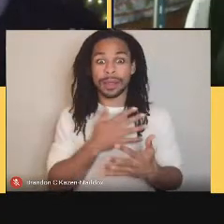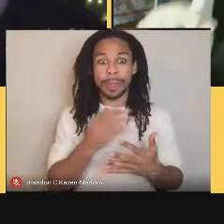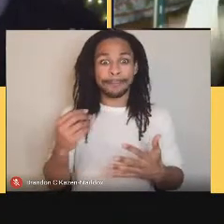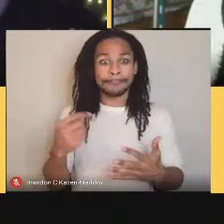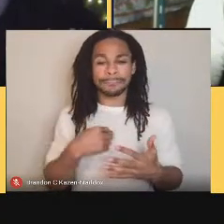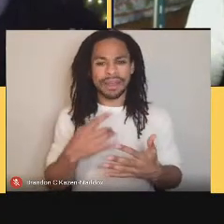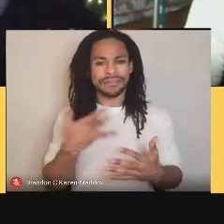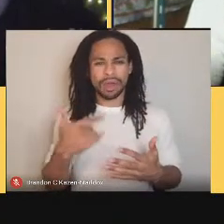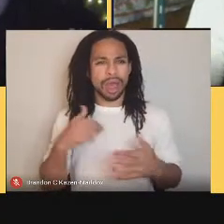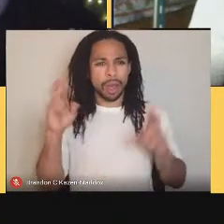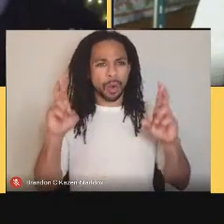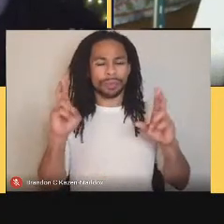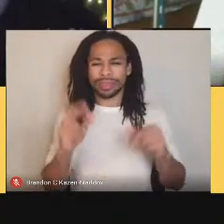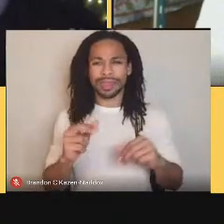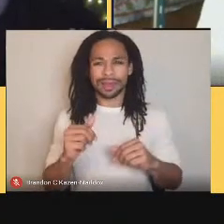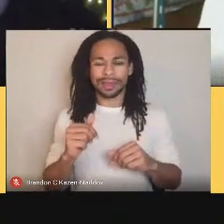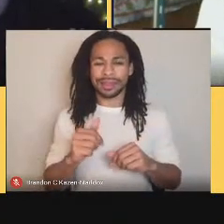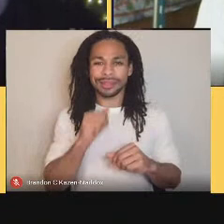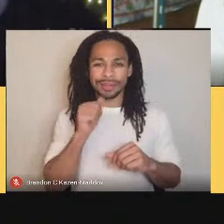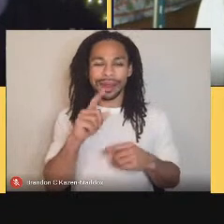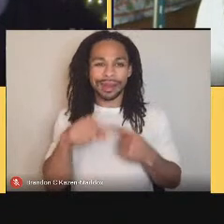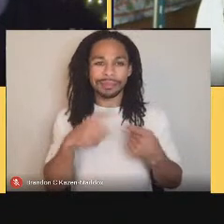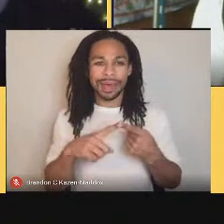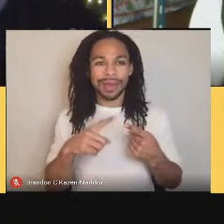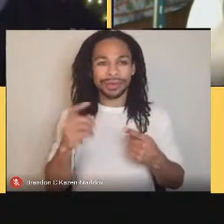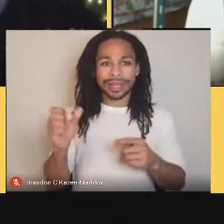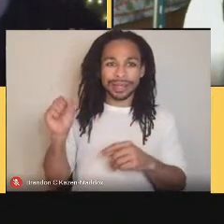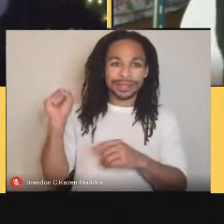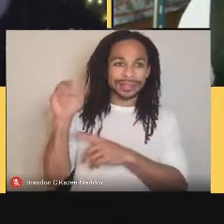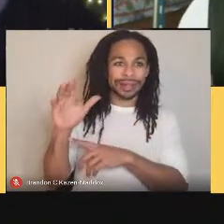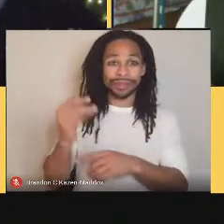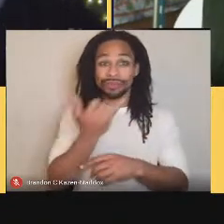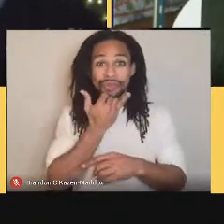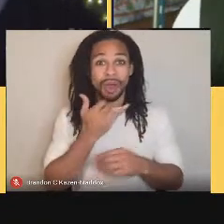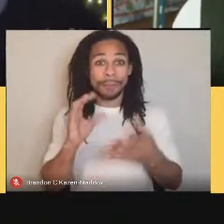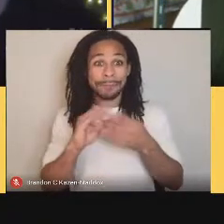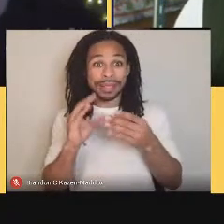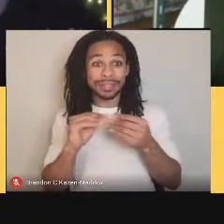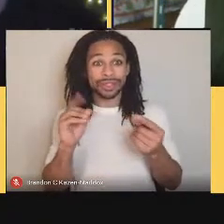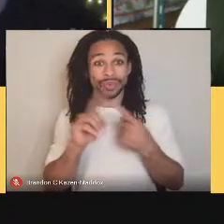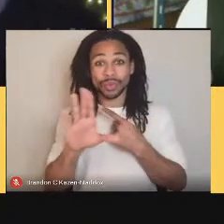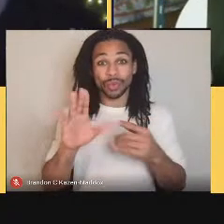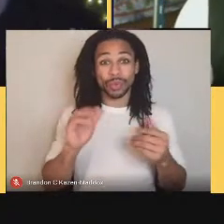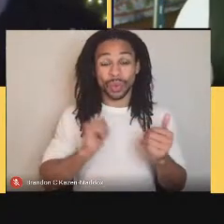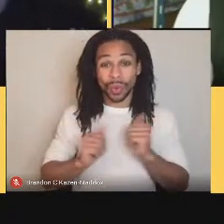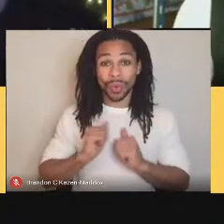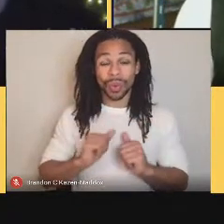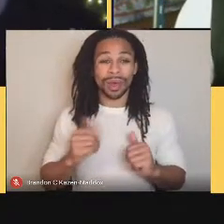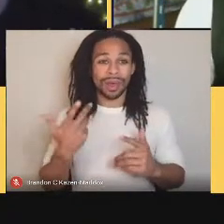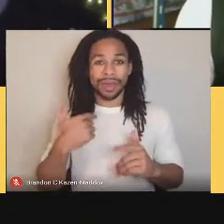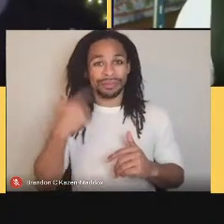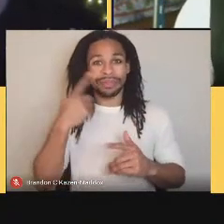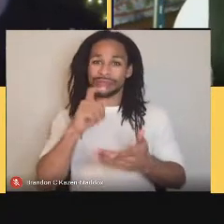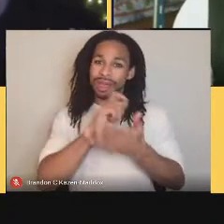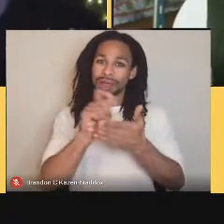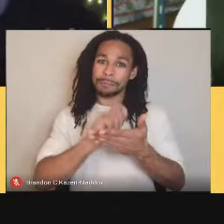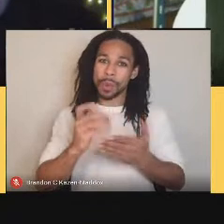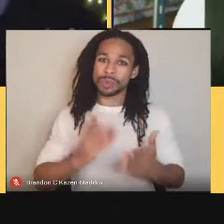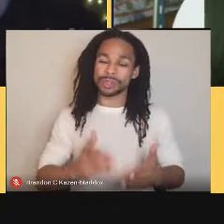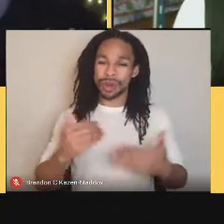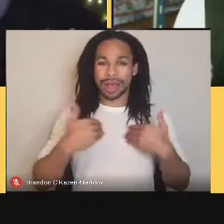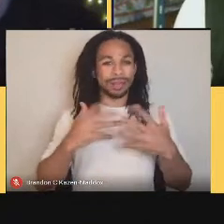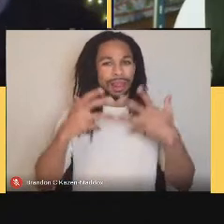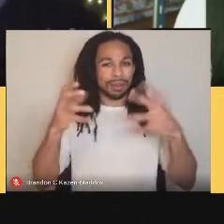isn't, if this isn't sending the wrong message to your show. You know, the composer has a lot of power in that way